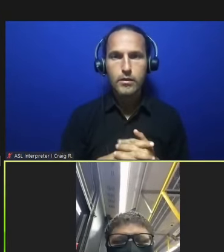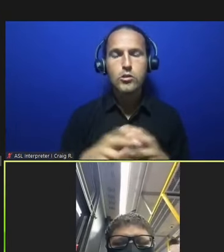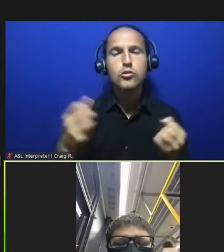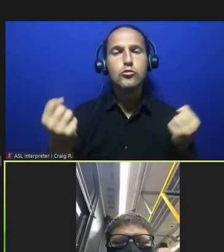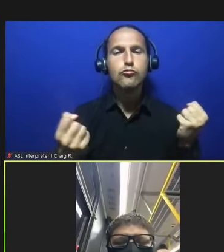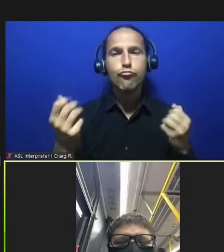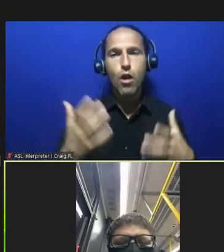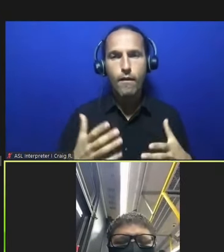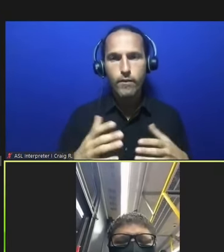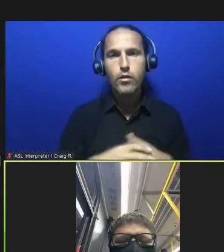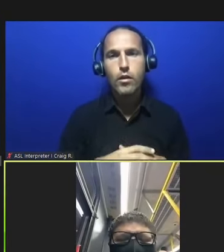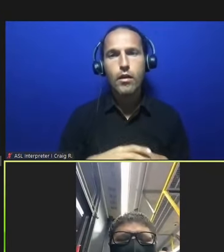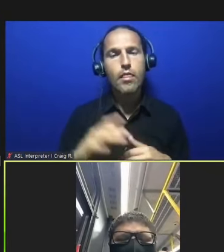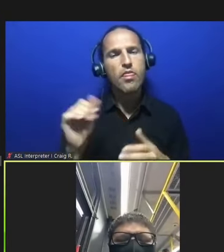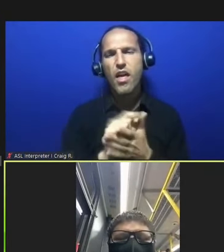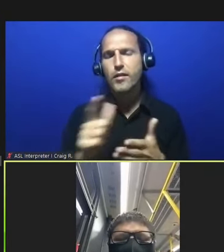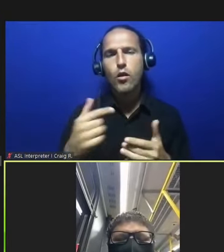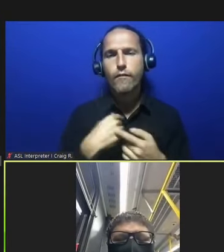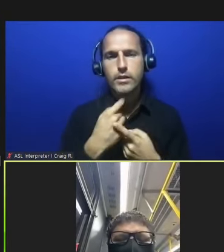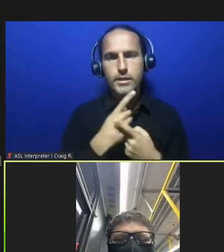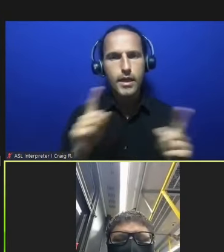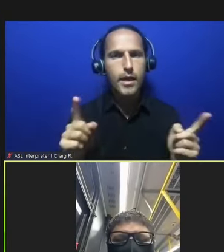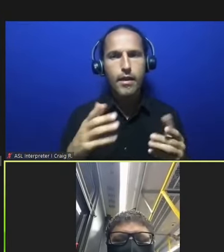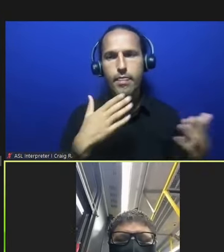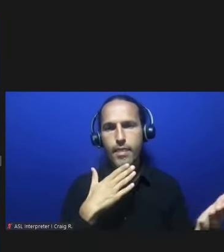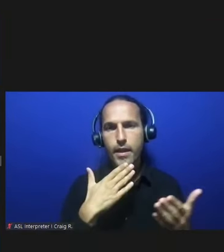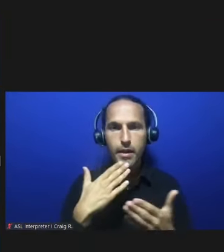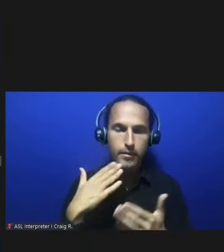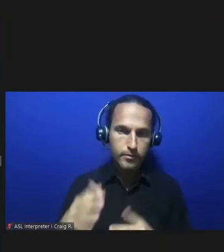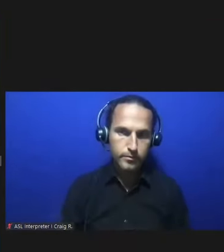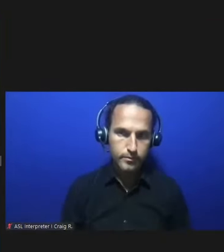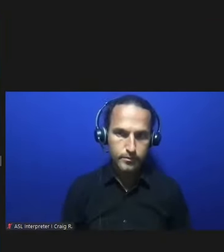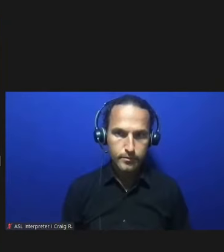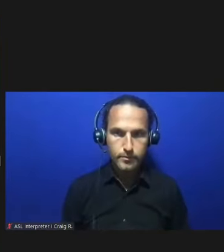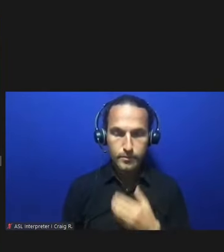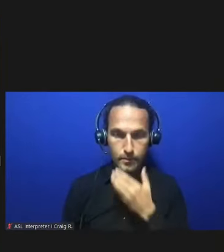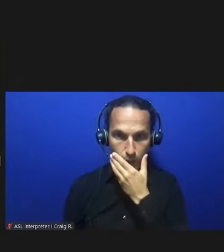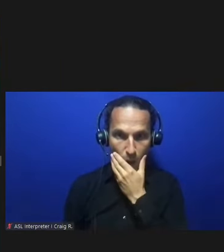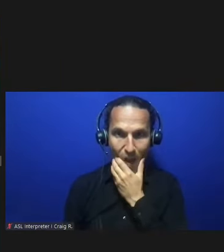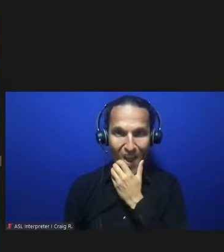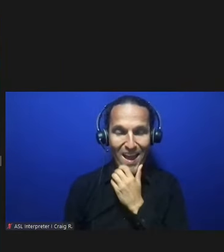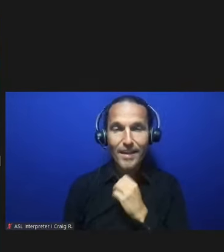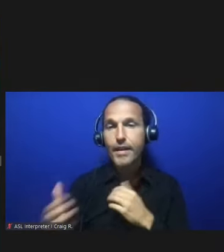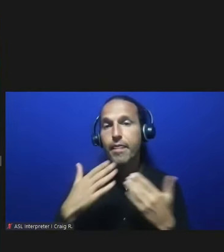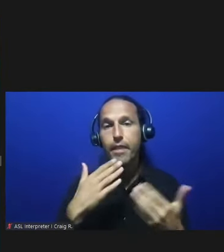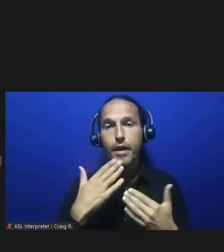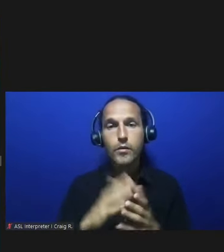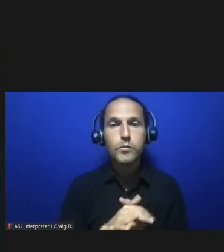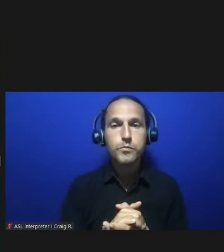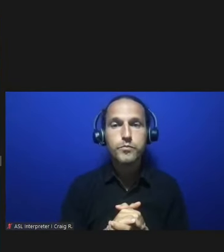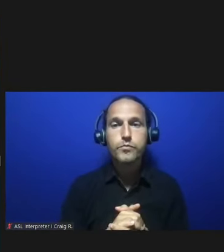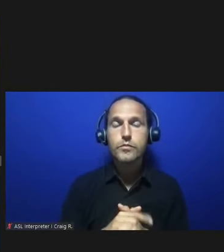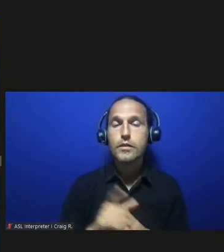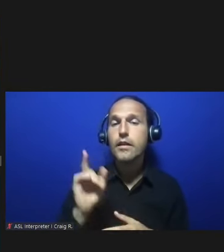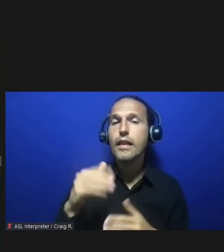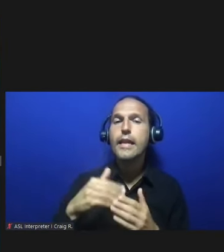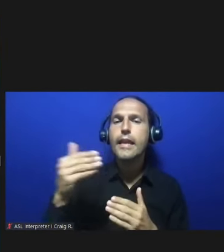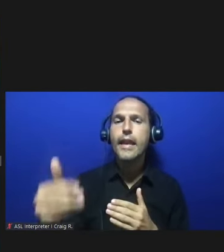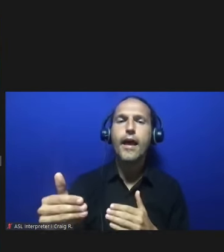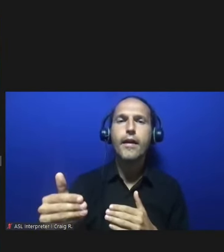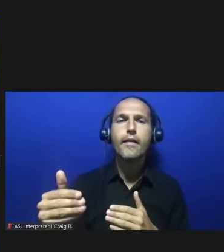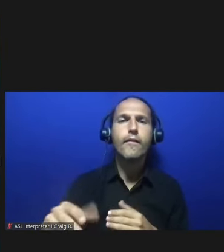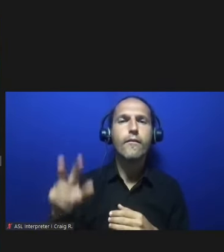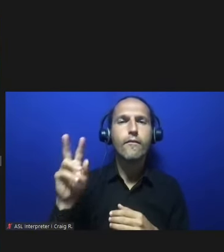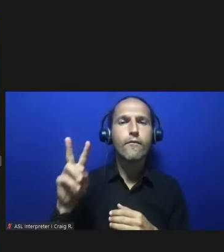drivers. So that's all I have to say. Thank you very much. Thank you. Our next speaker is Vittorio